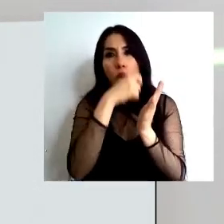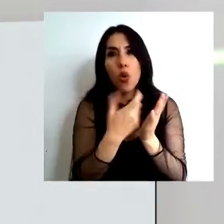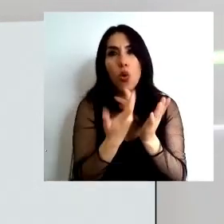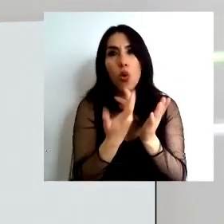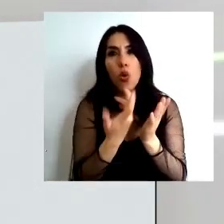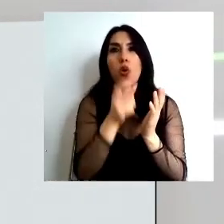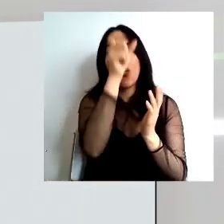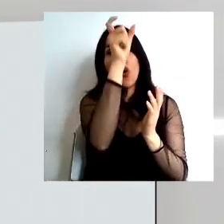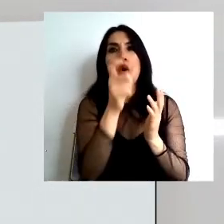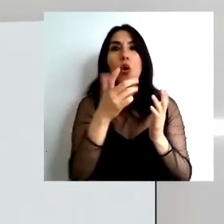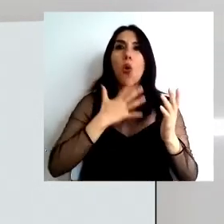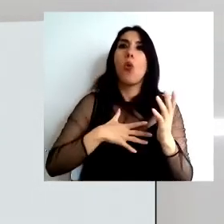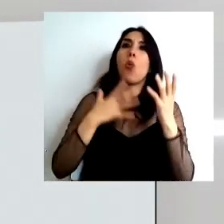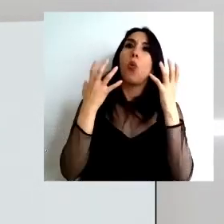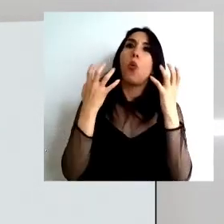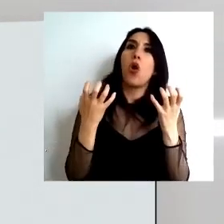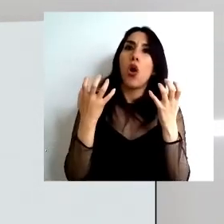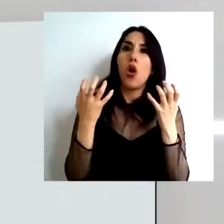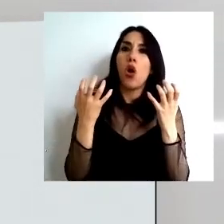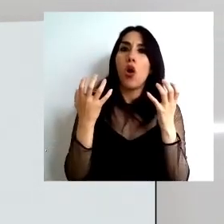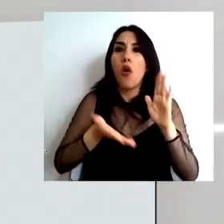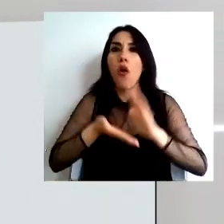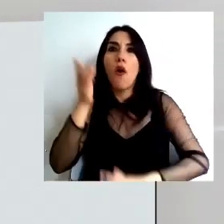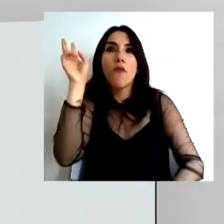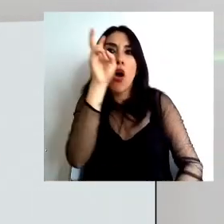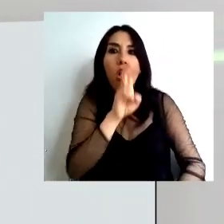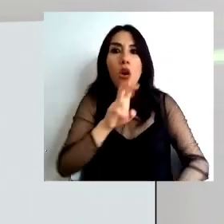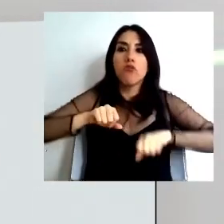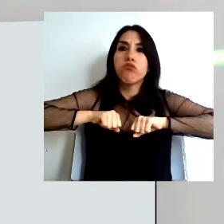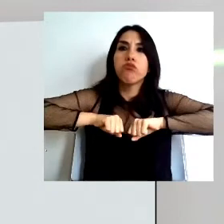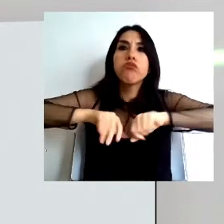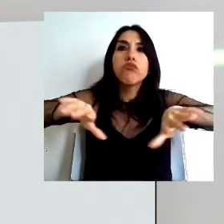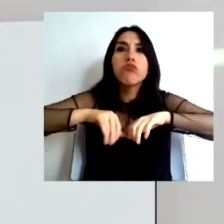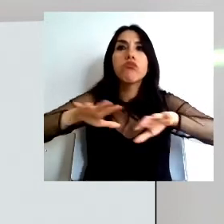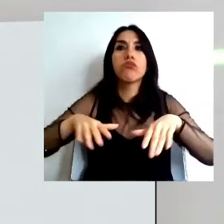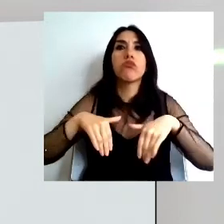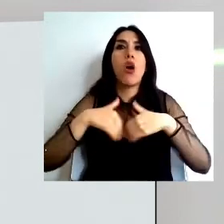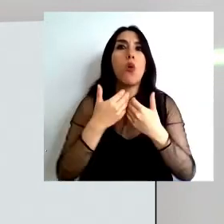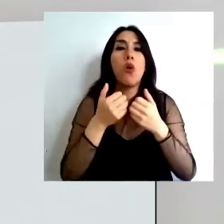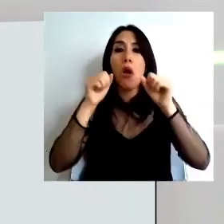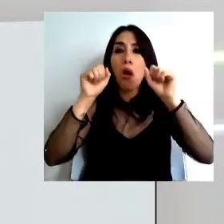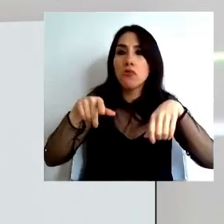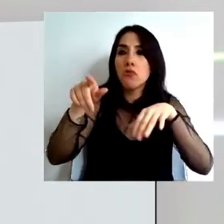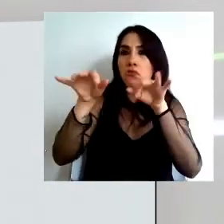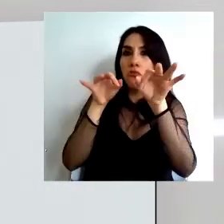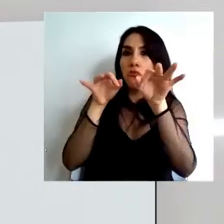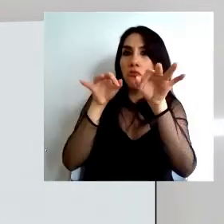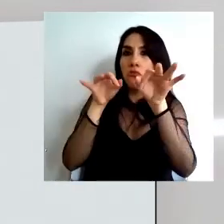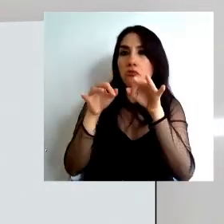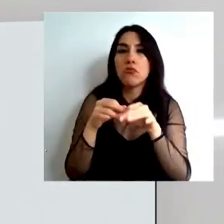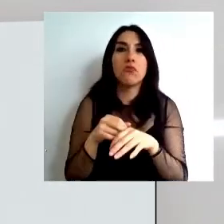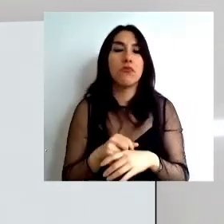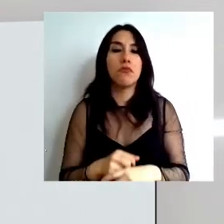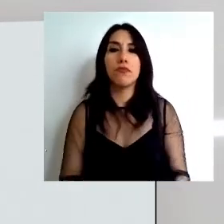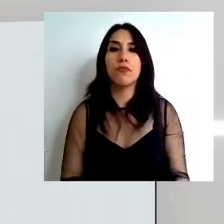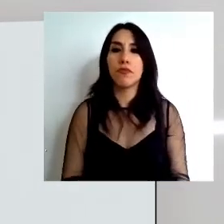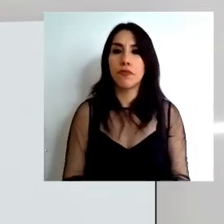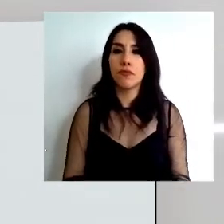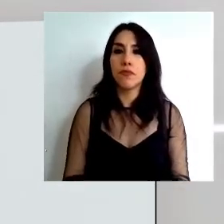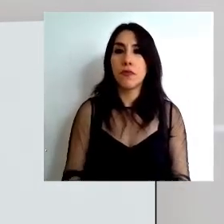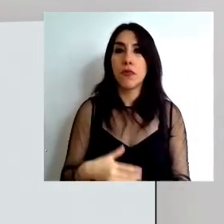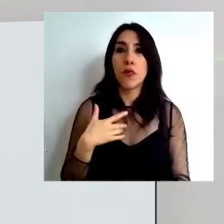Mm-hmm. Yeah, so in addition to what you have already mentioned so well in your